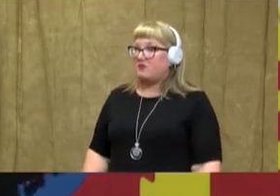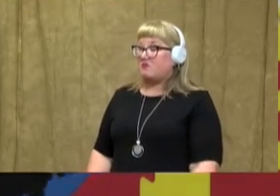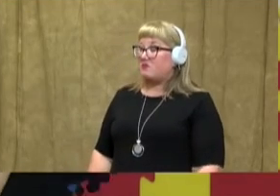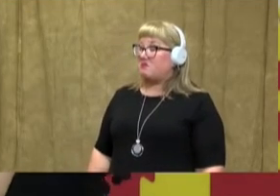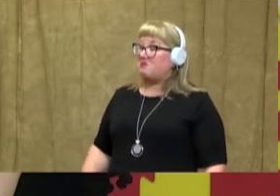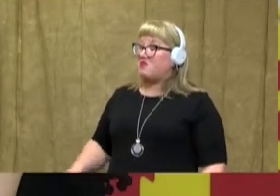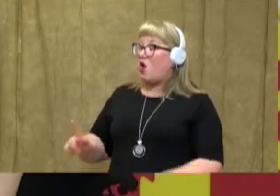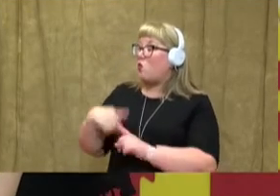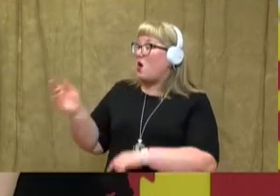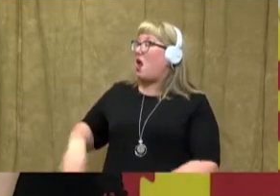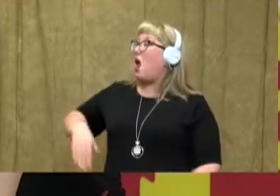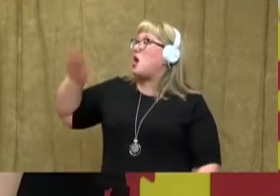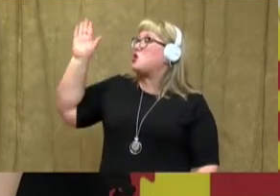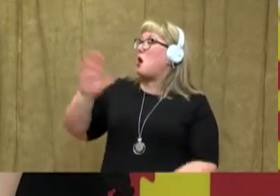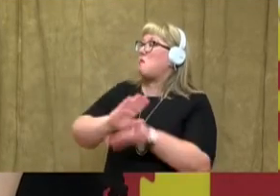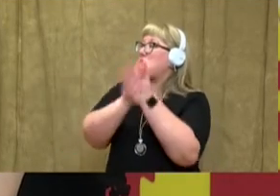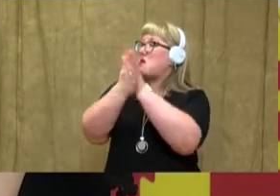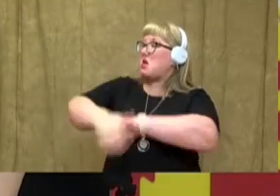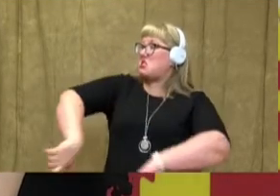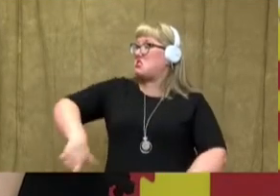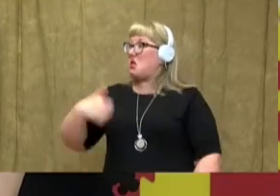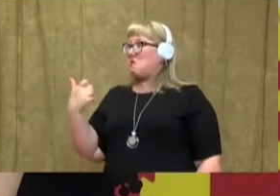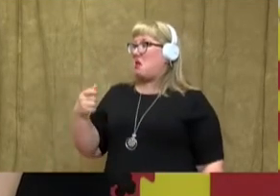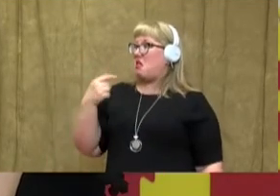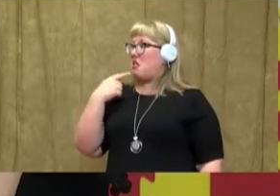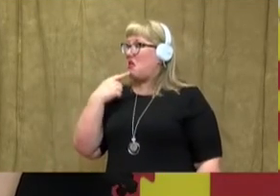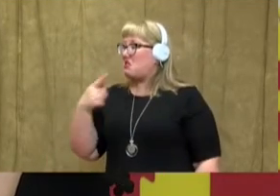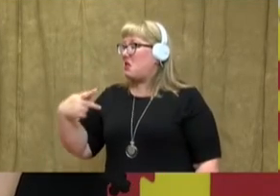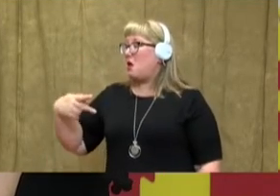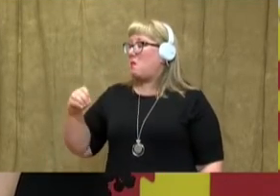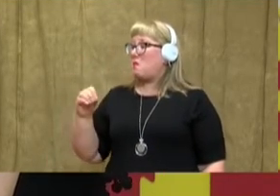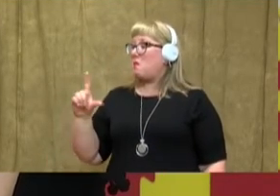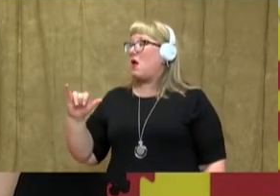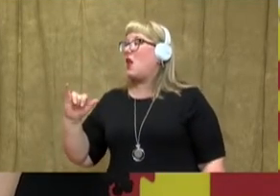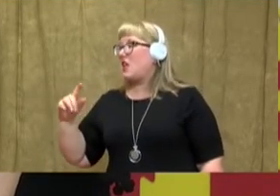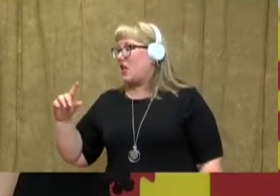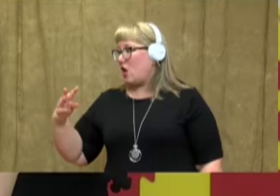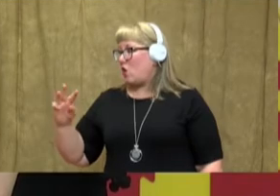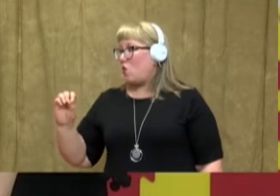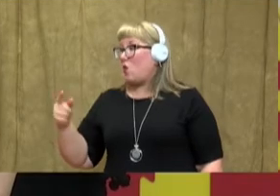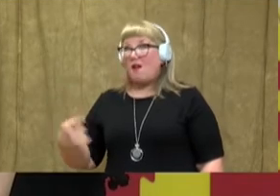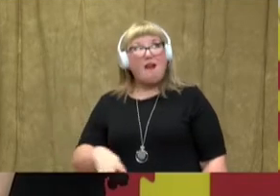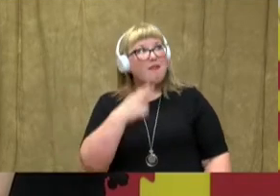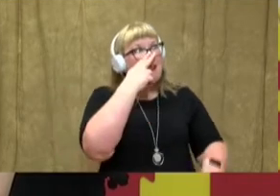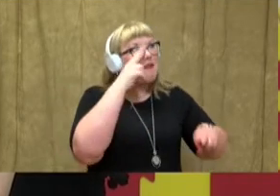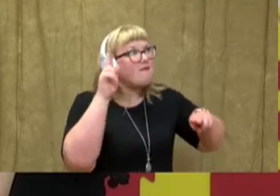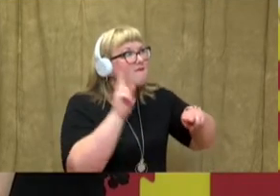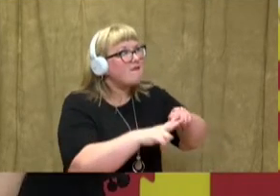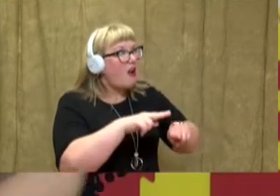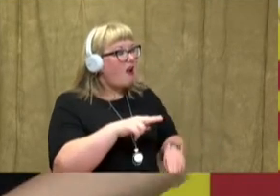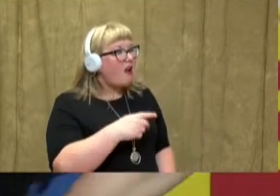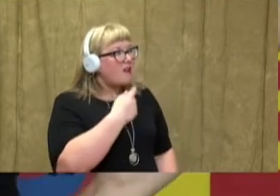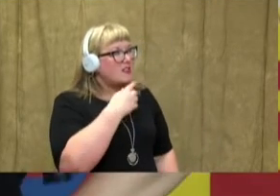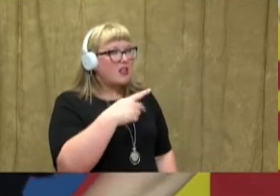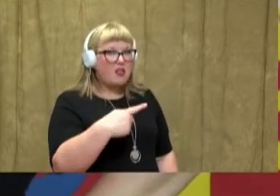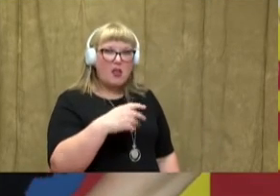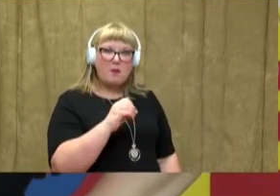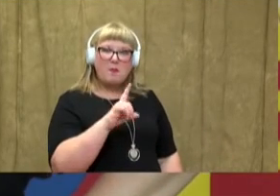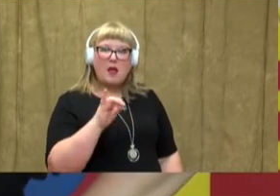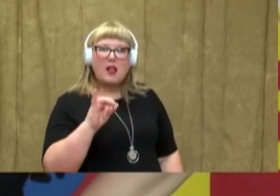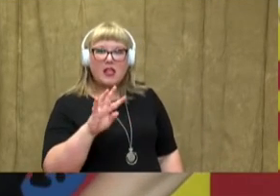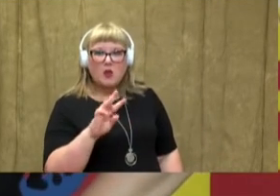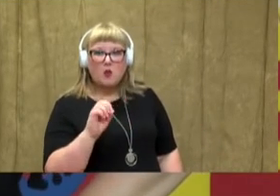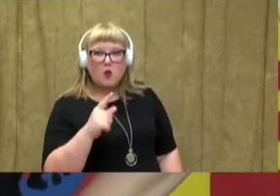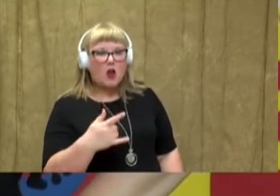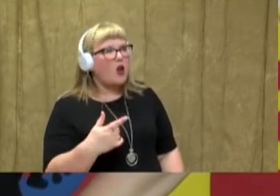When I grow up, I'm going to turn into something else, she told the pollywog. What fun, said the pollywog. What are you going to